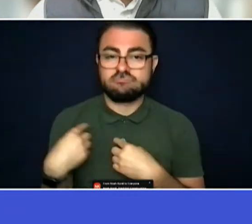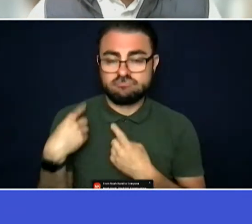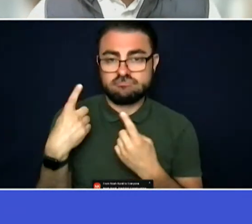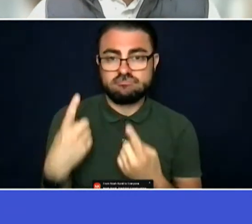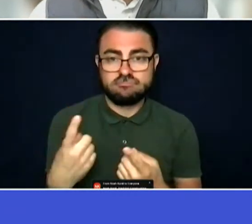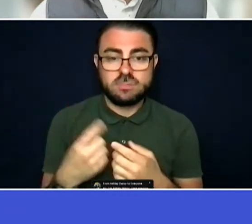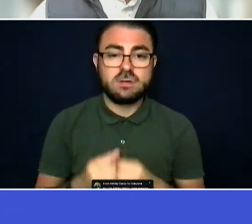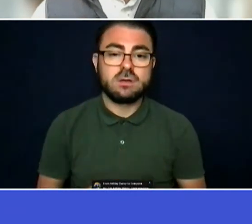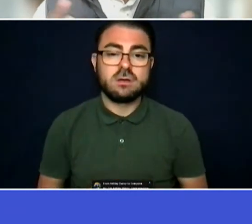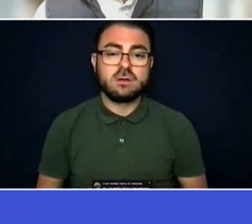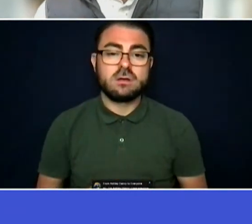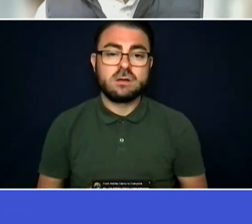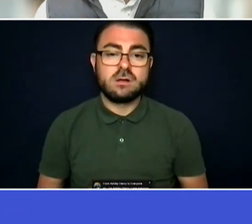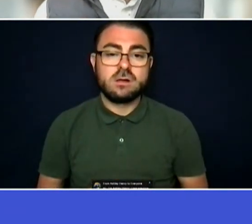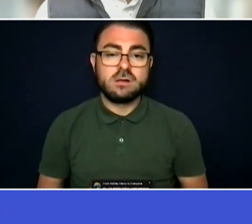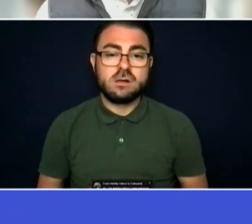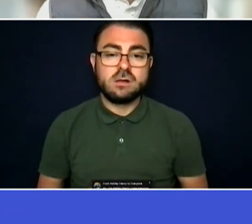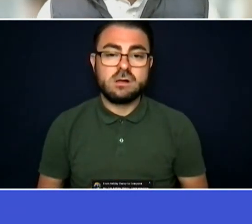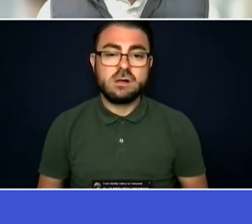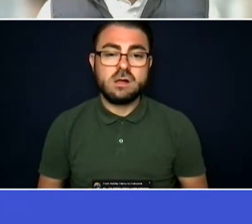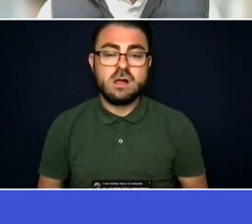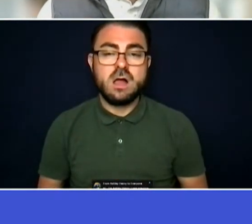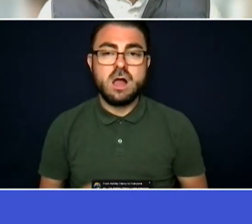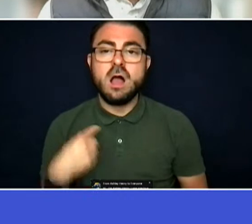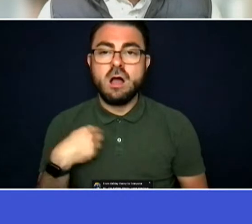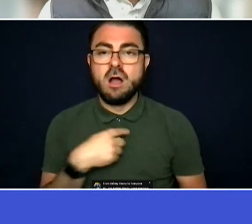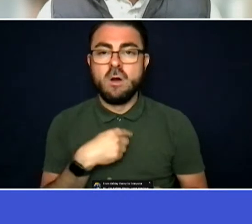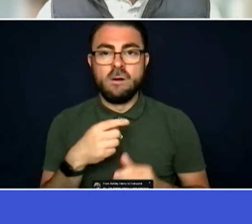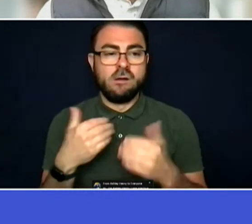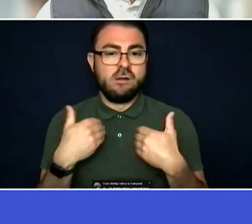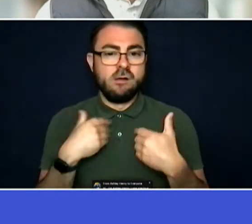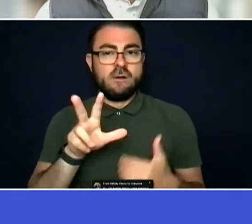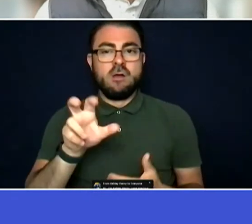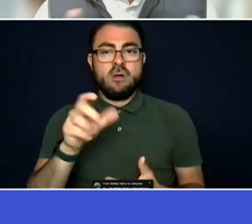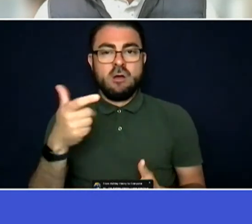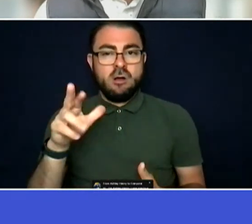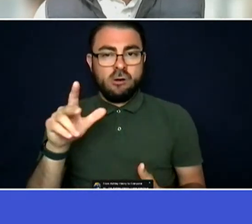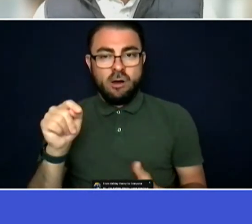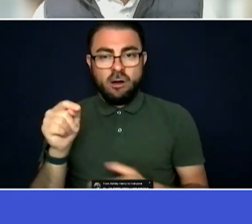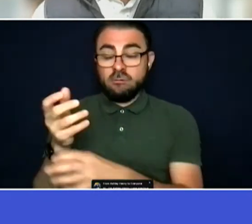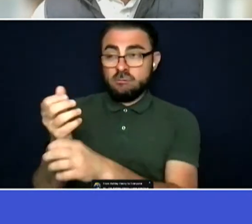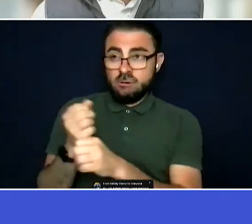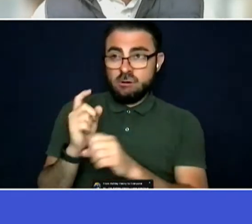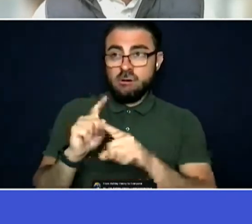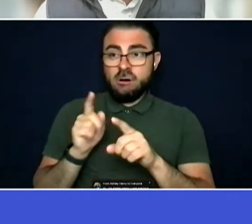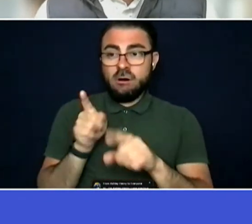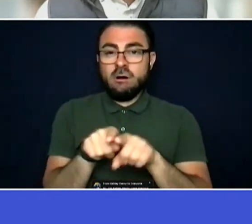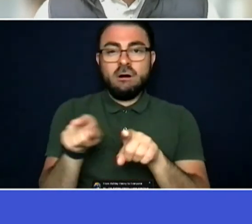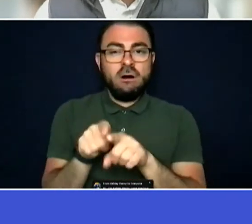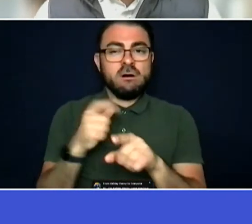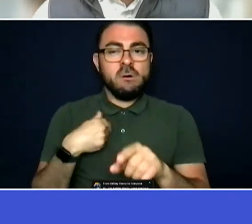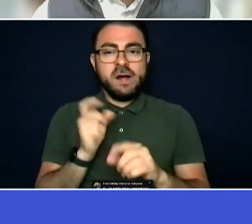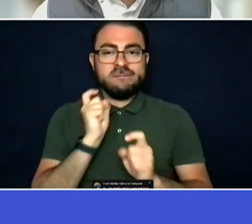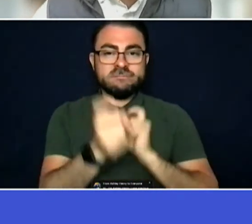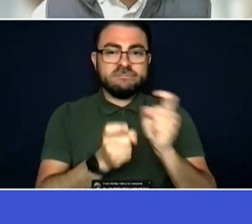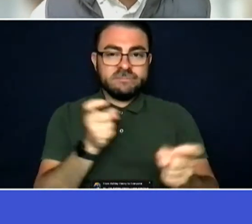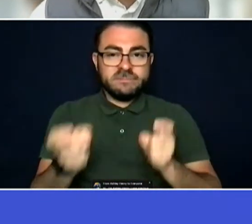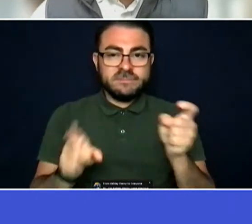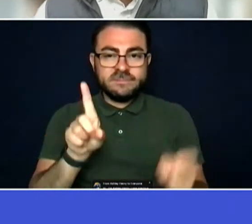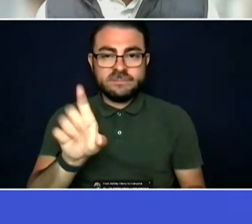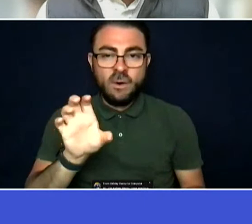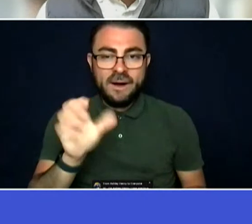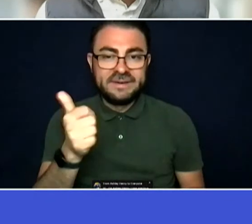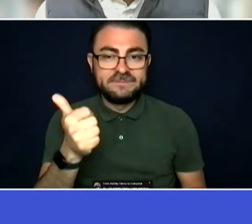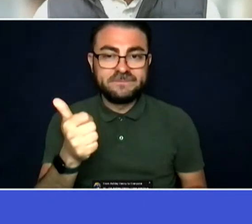well over, reviewing well over 300 grants, awarding well over 110 plus grants and 145